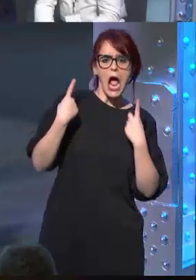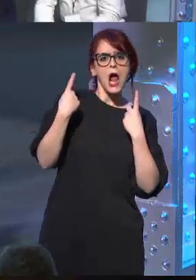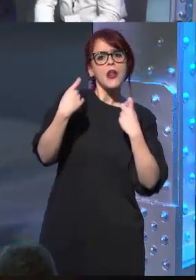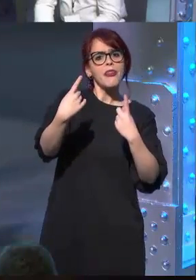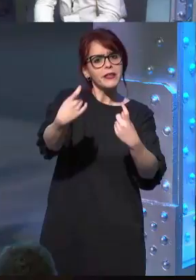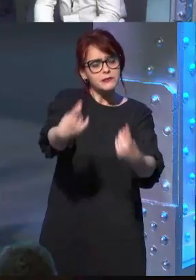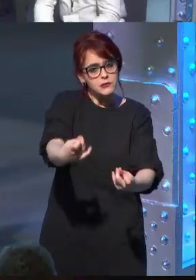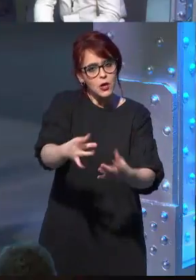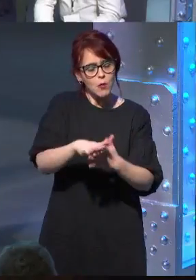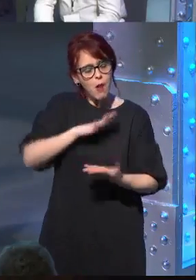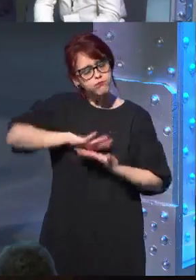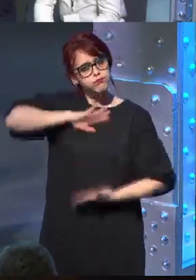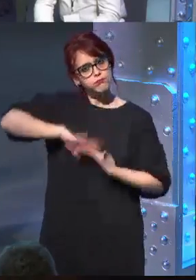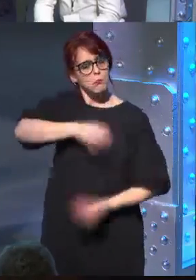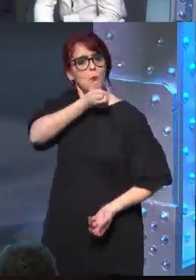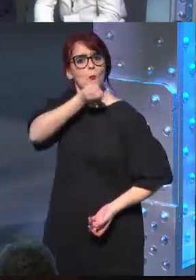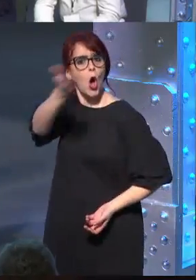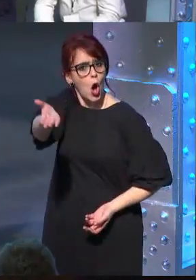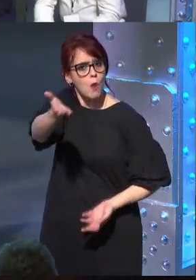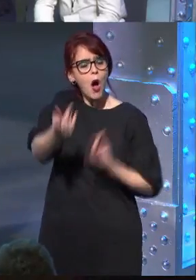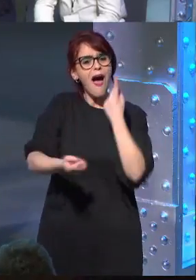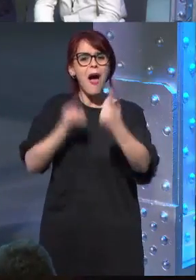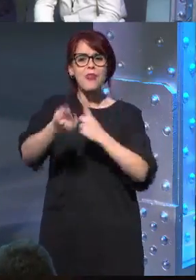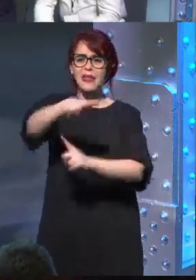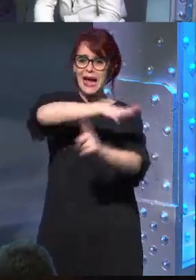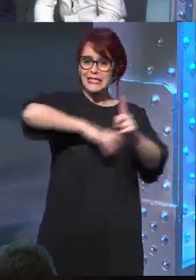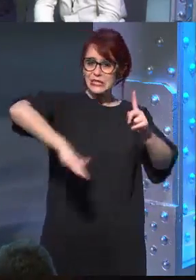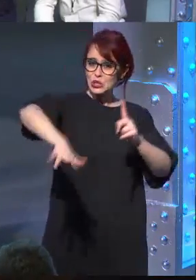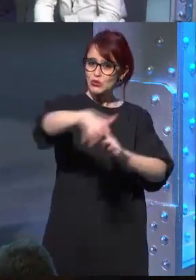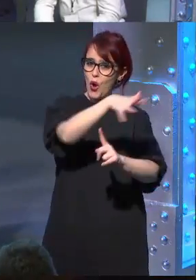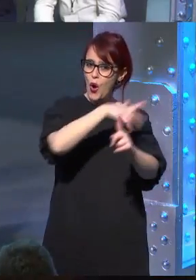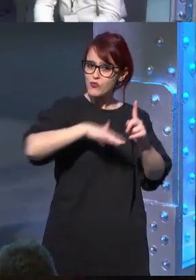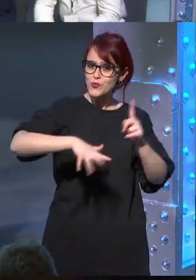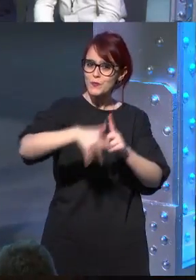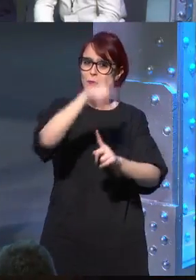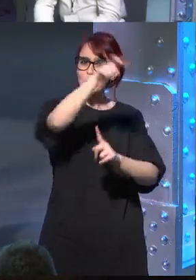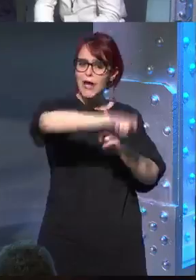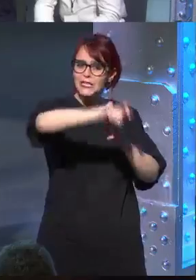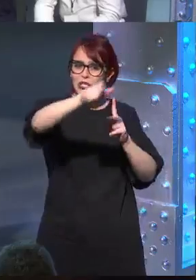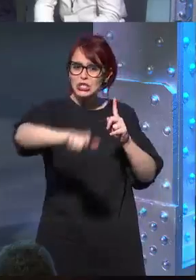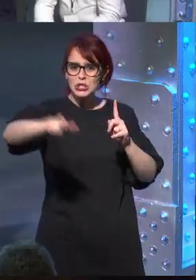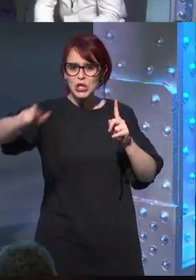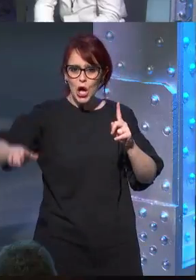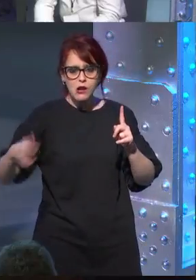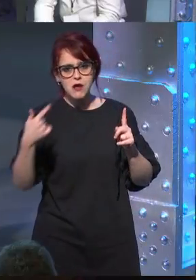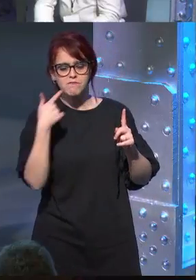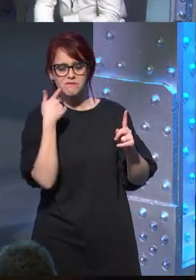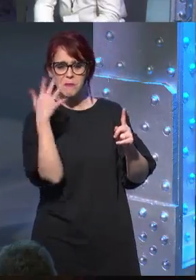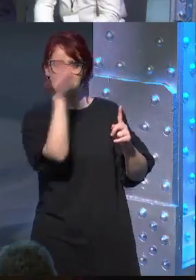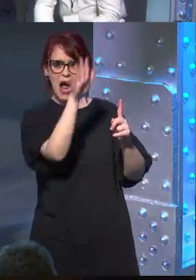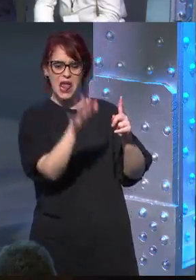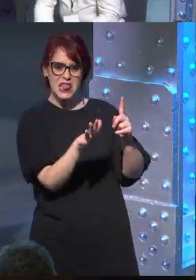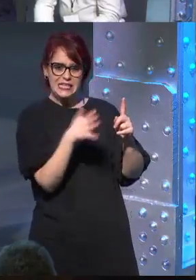are somewhat older, we realize that there's a need for that, because we see that there are